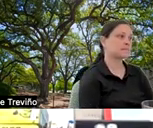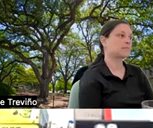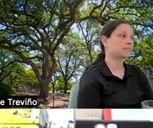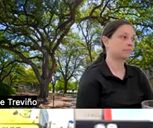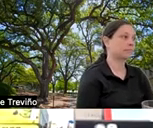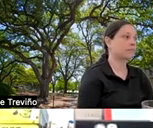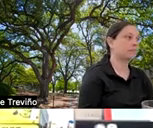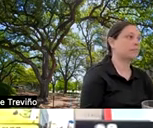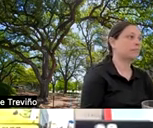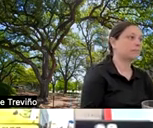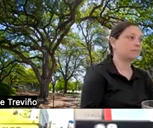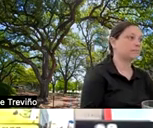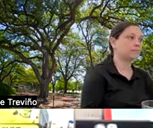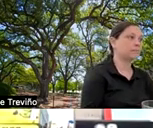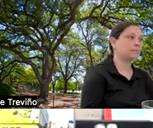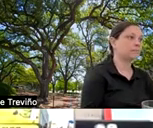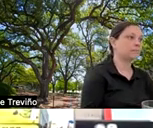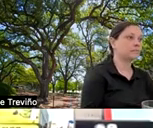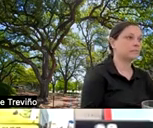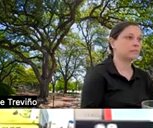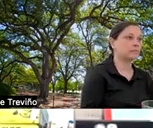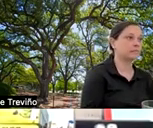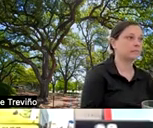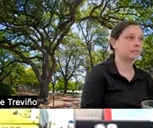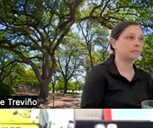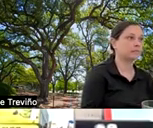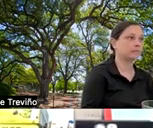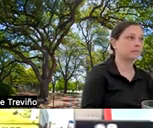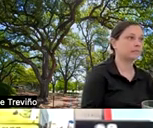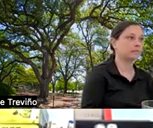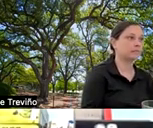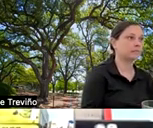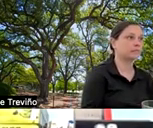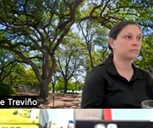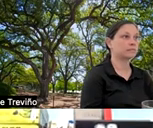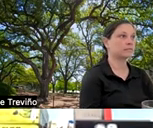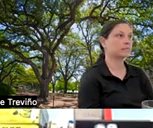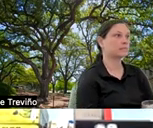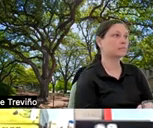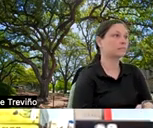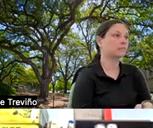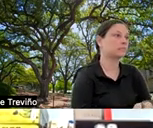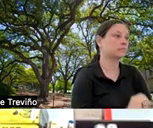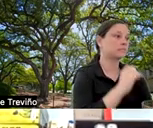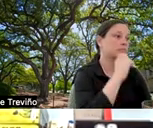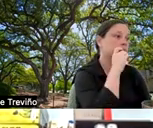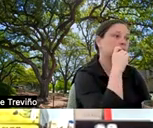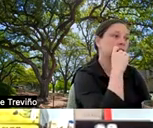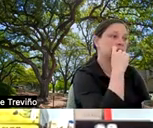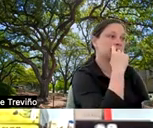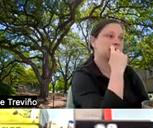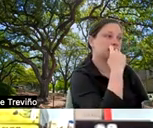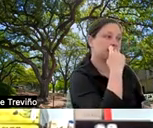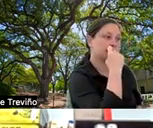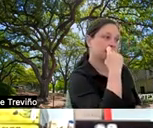is definitely something that is moving within the Texas early learning system as well. Our third strategy type